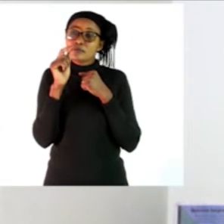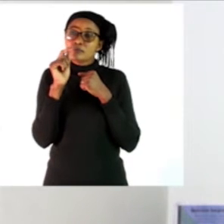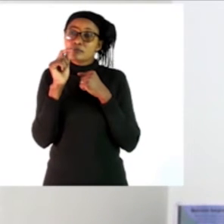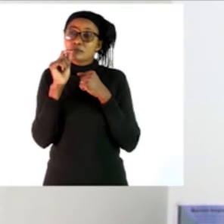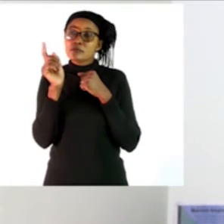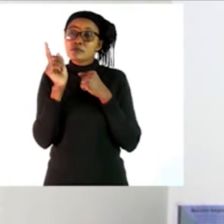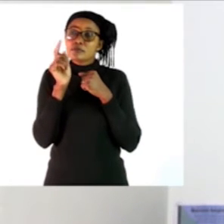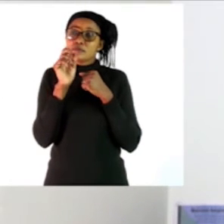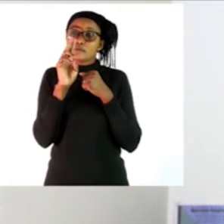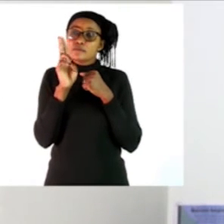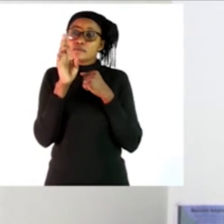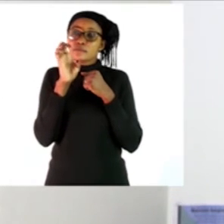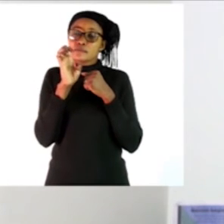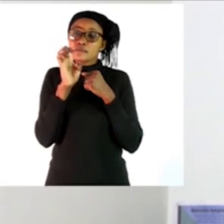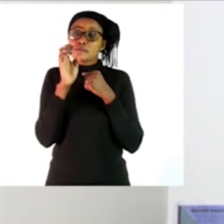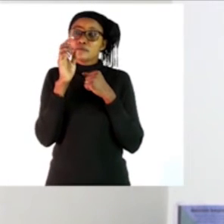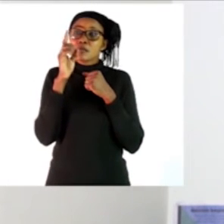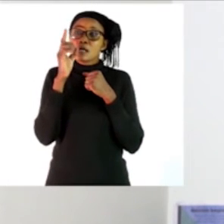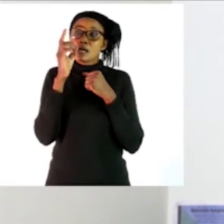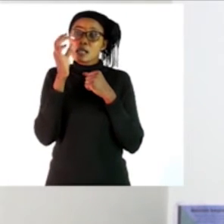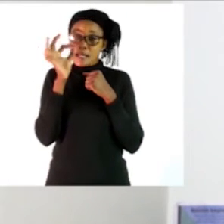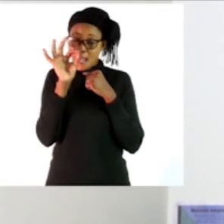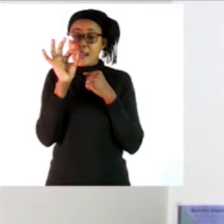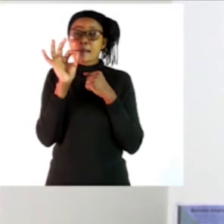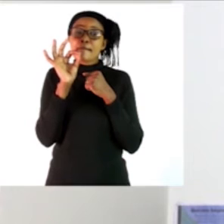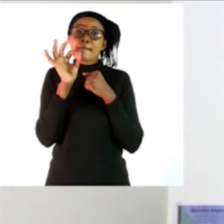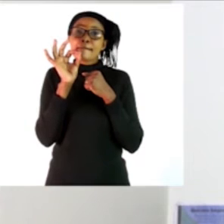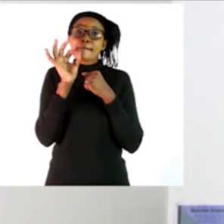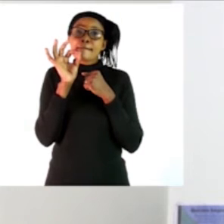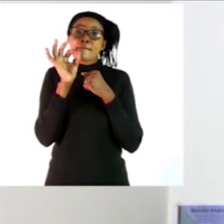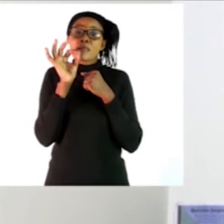The, we said it is 9.